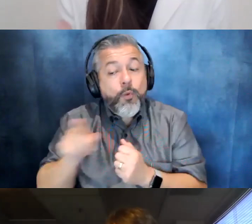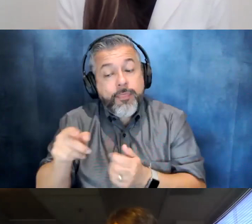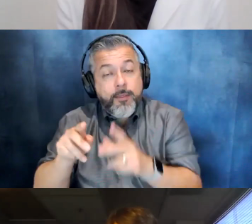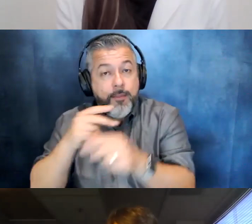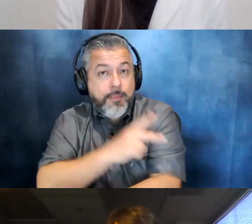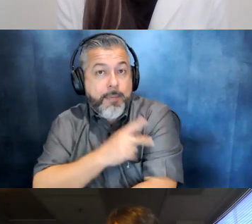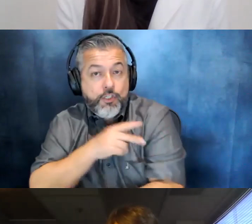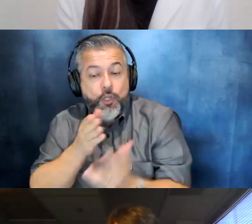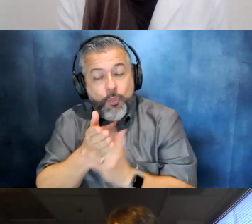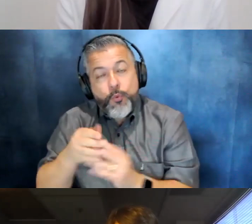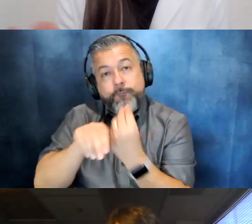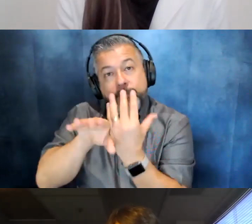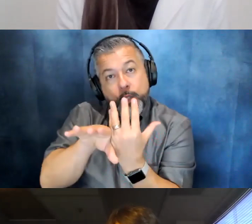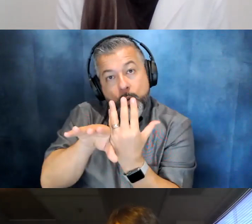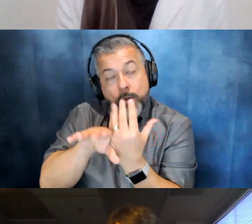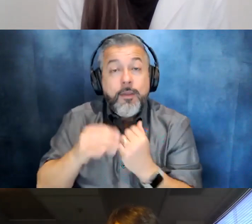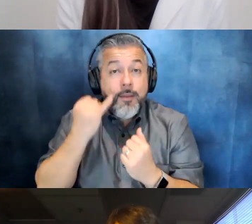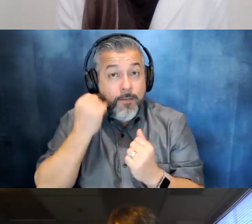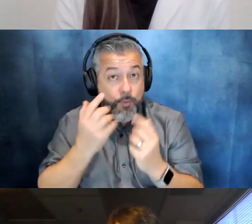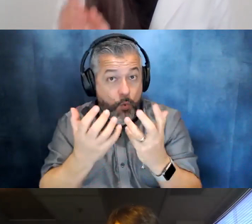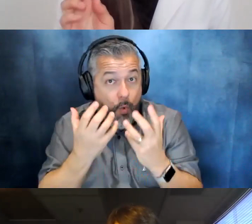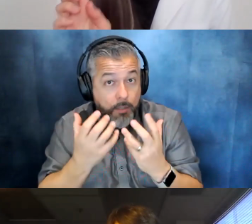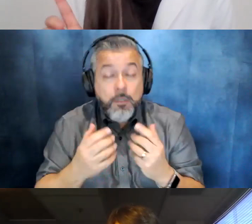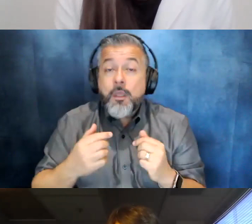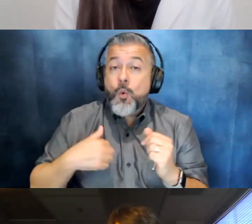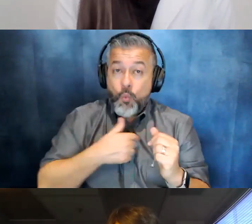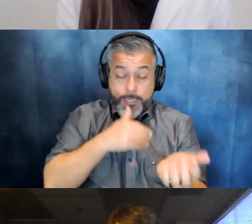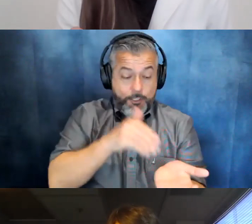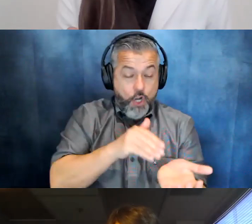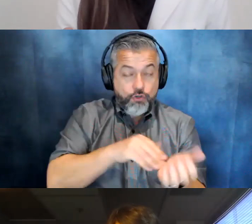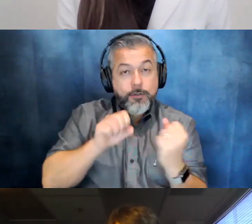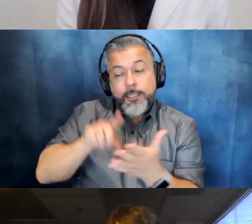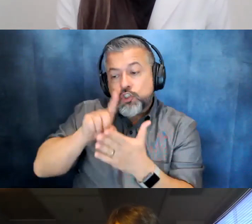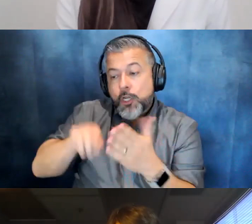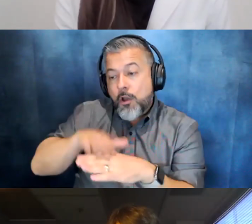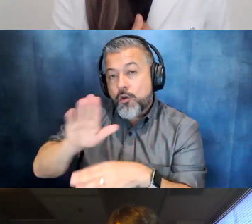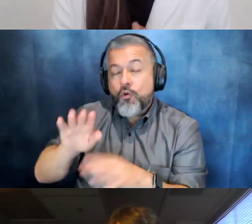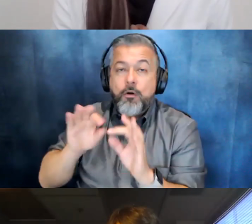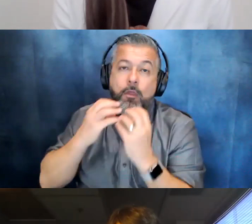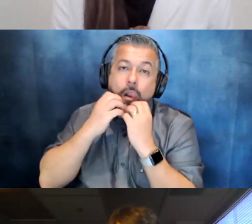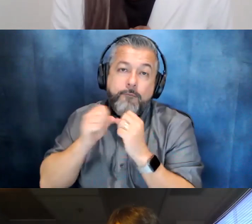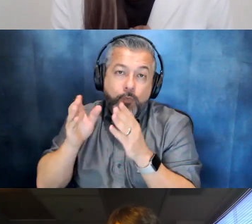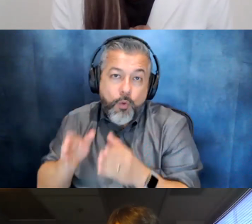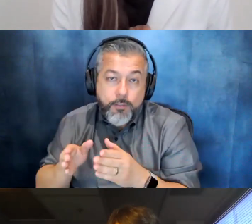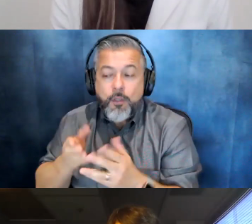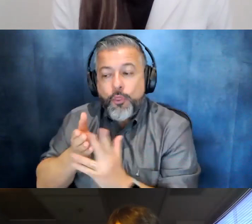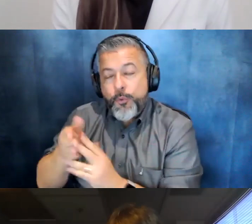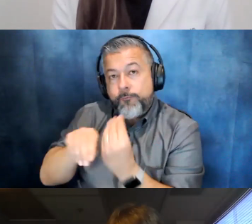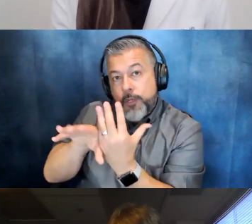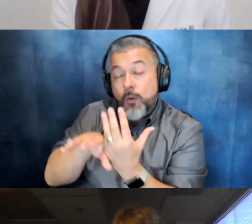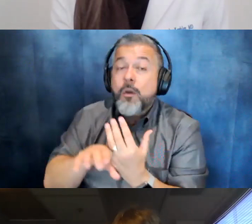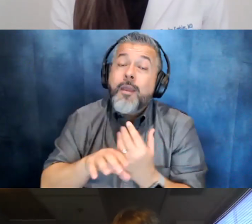if that's something you want to do, then we could do a checkup that way. And then the other thing is that facilities will let doctors in.